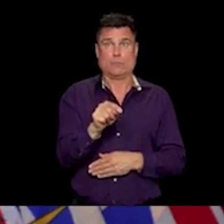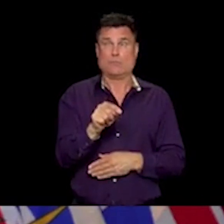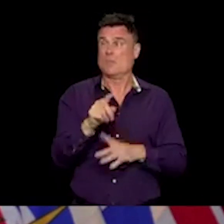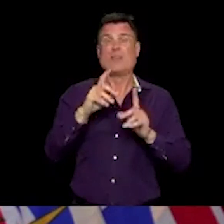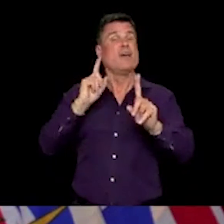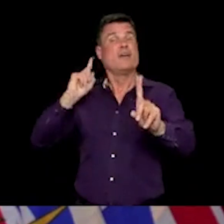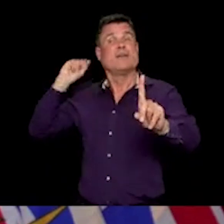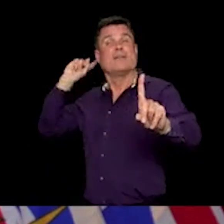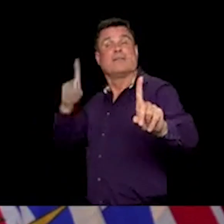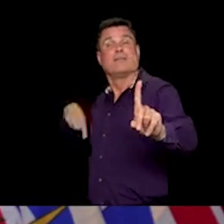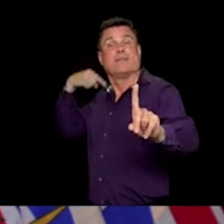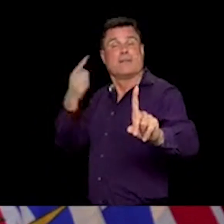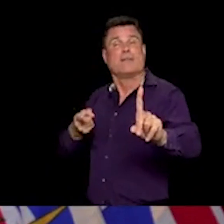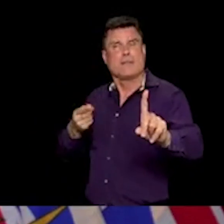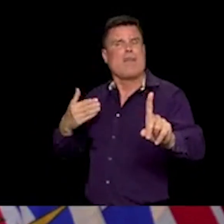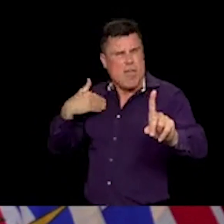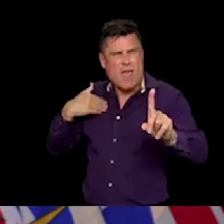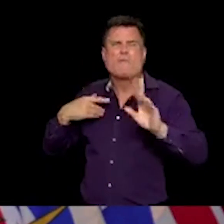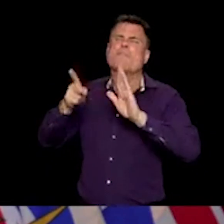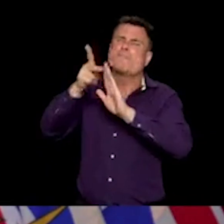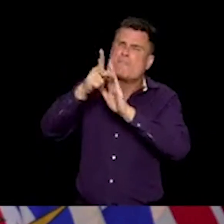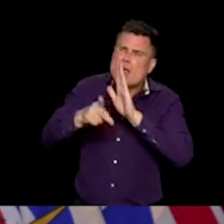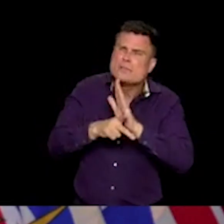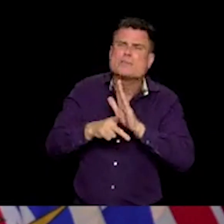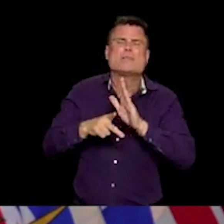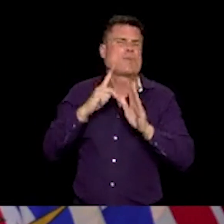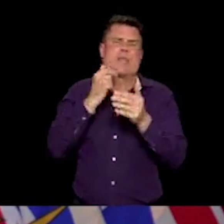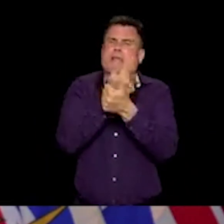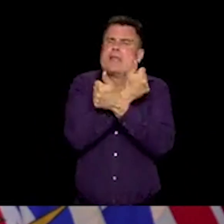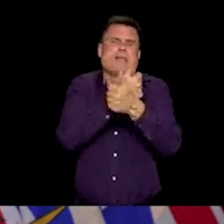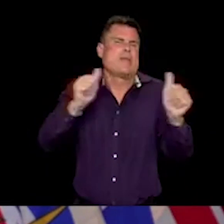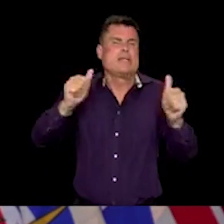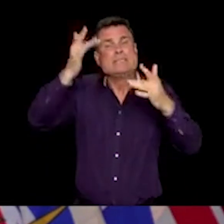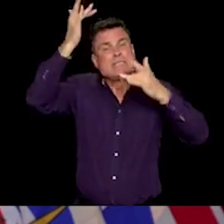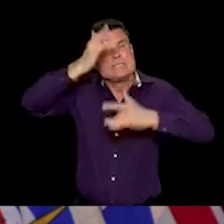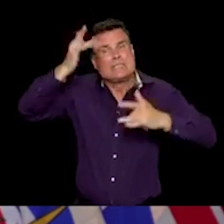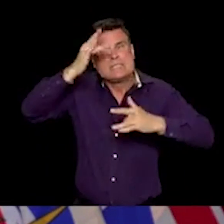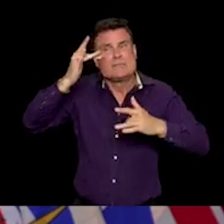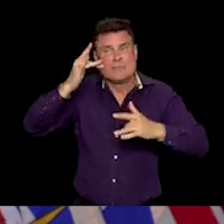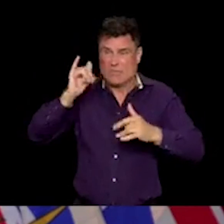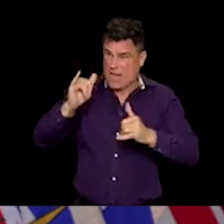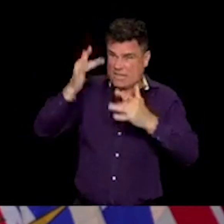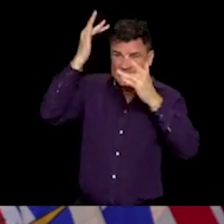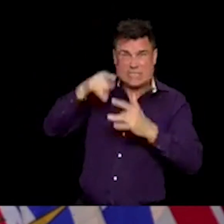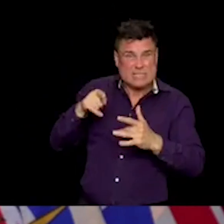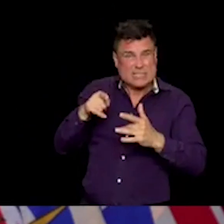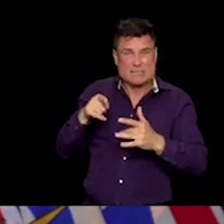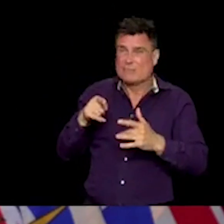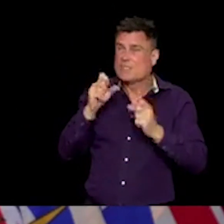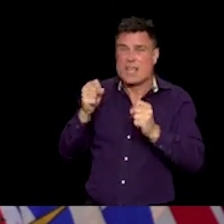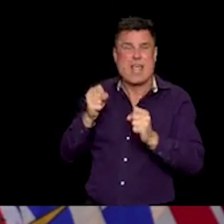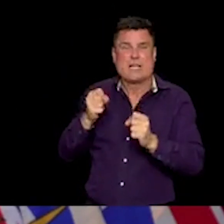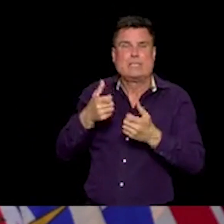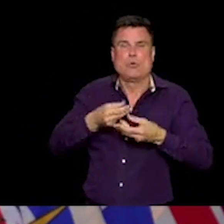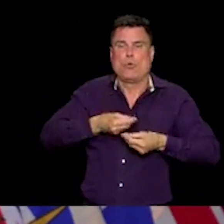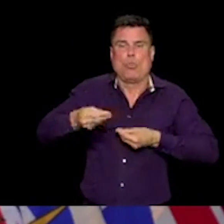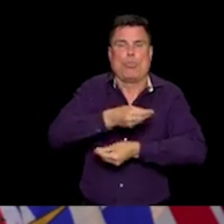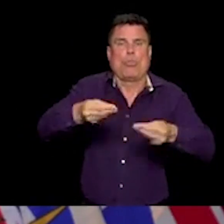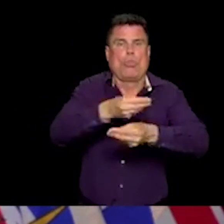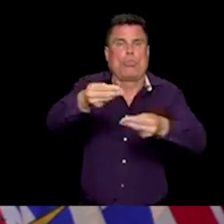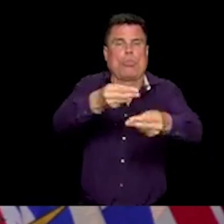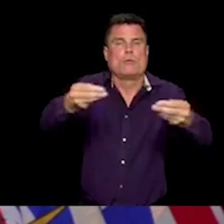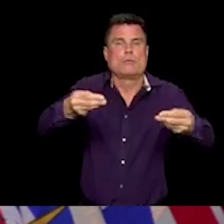be a challenging time for some people, and it's going to be nerve-wracking for all of us as we get used to having